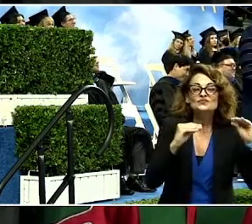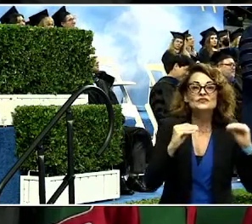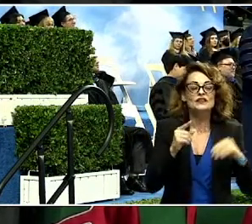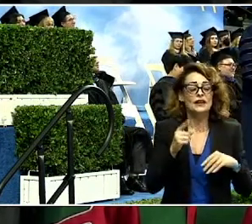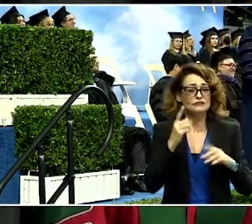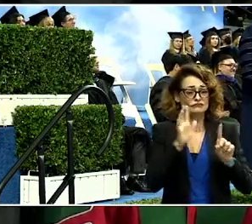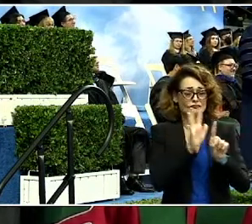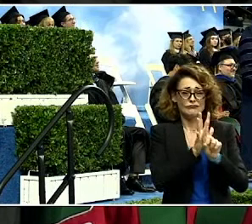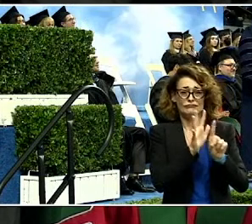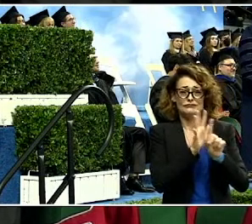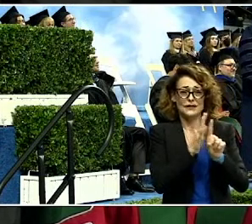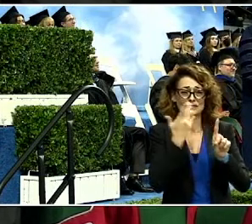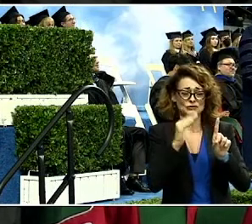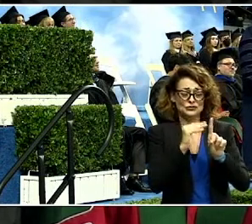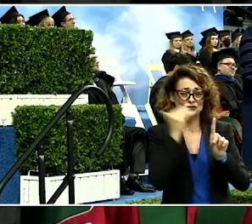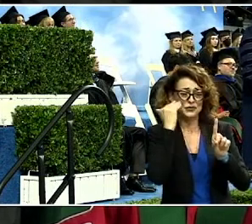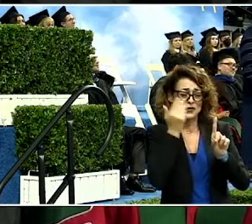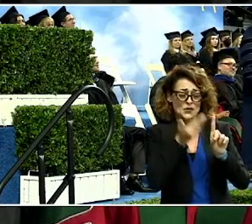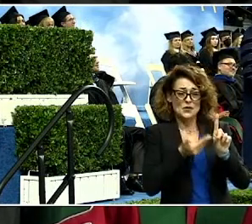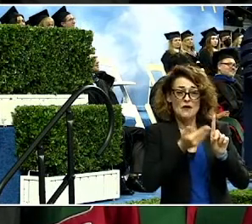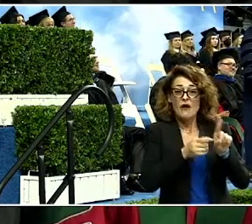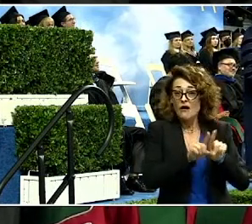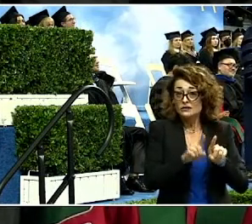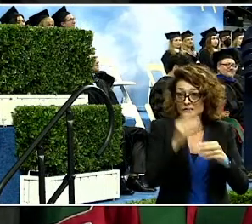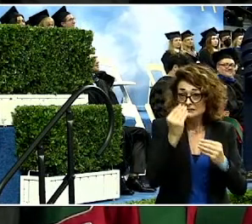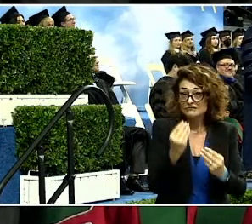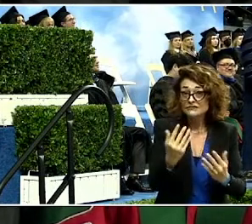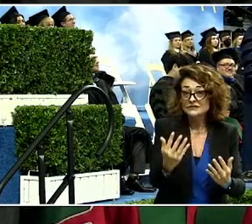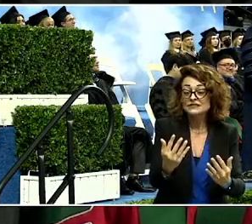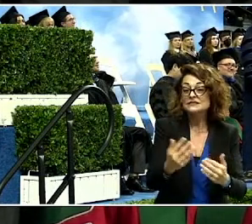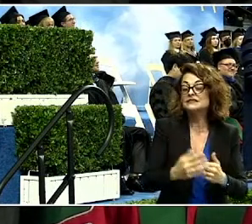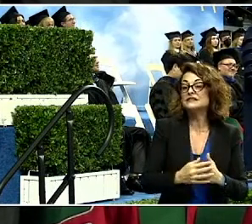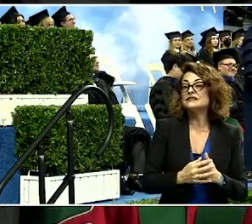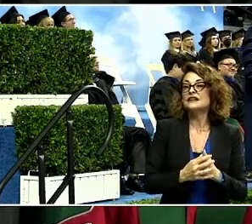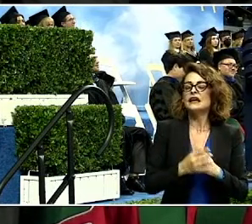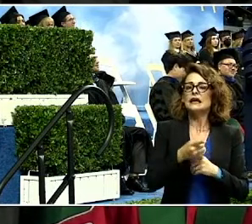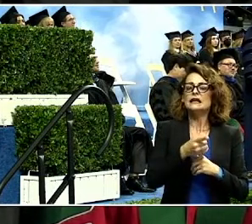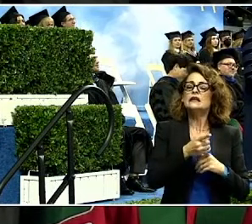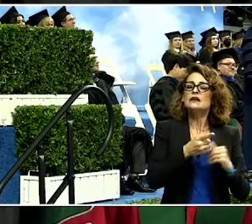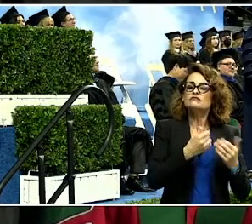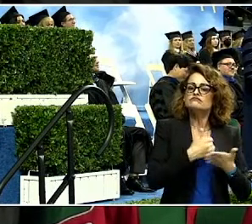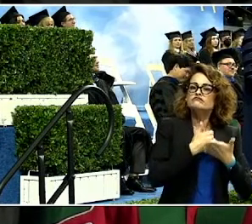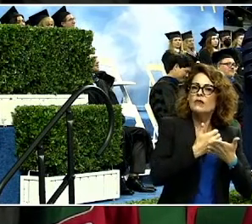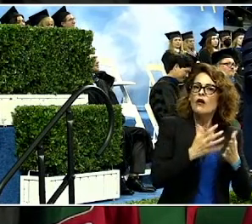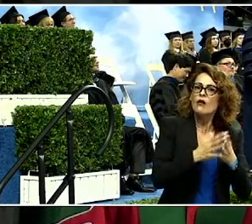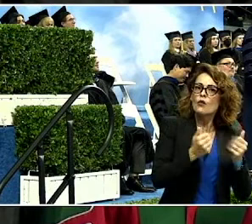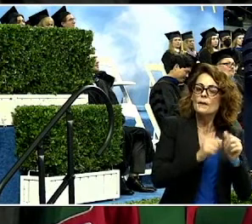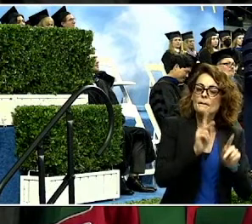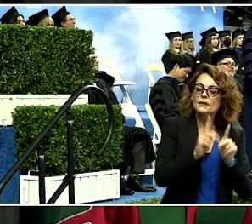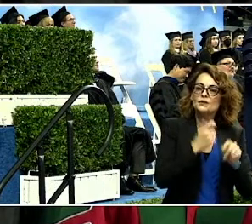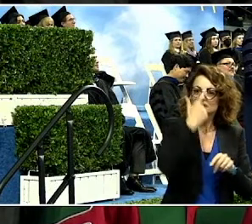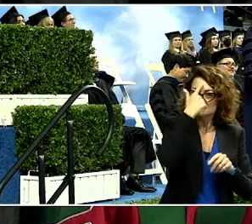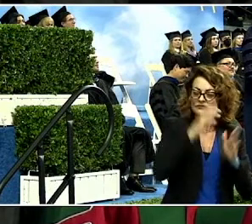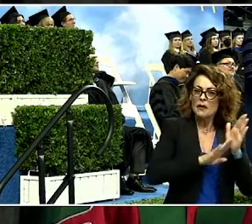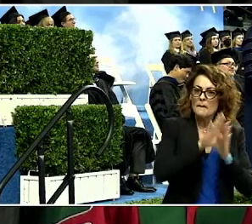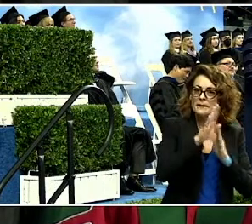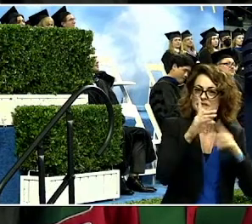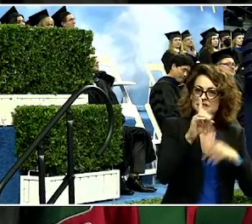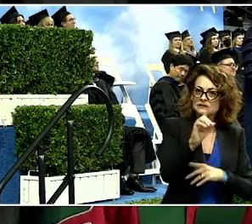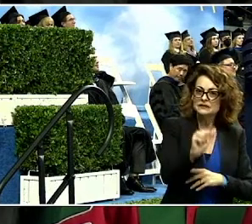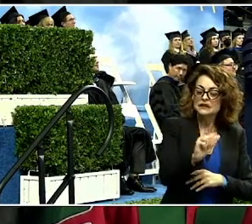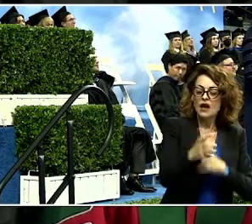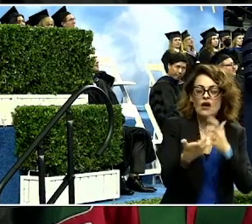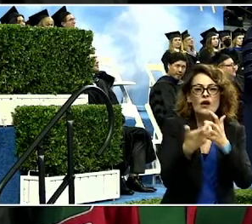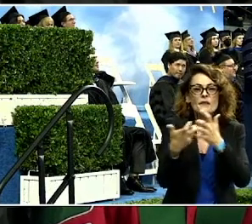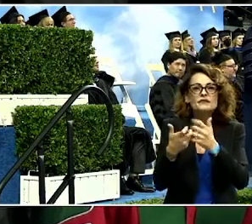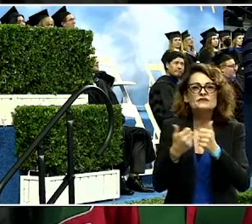known, I also want to note that he is a committed advocate for people with developmental disabilities. Park is helping to make accommodations